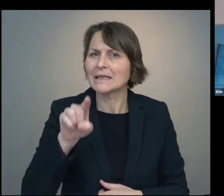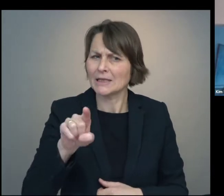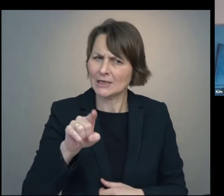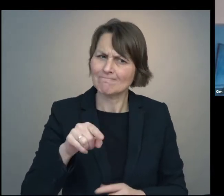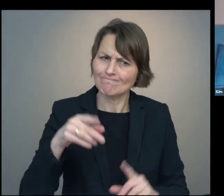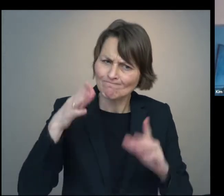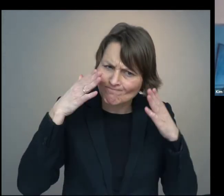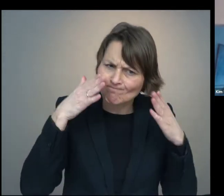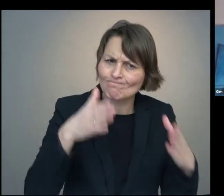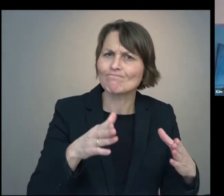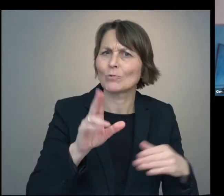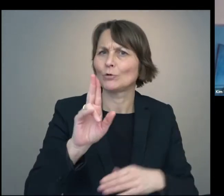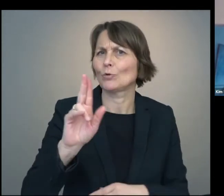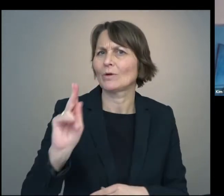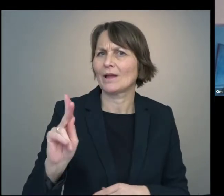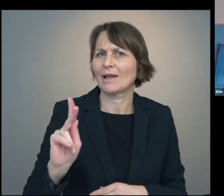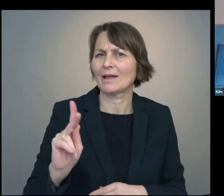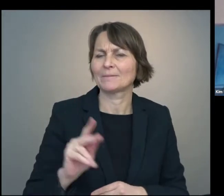the UK market,